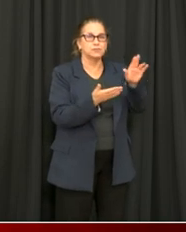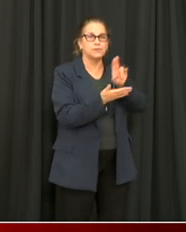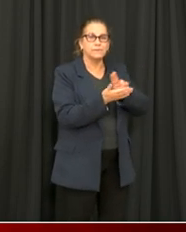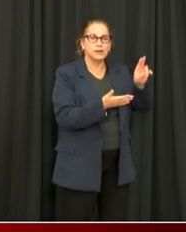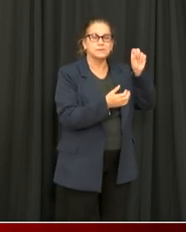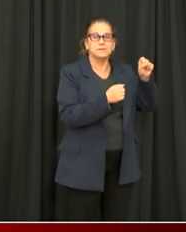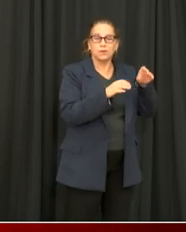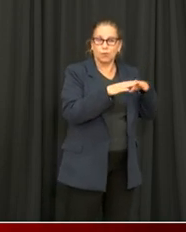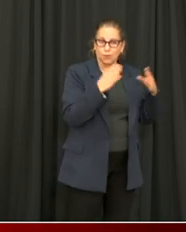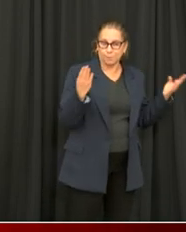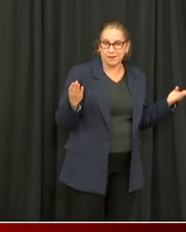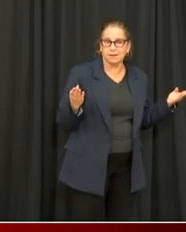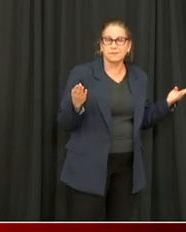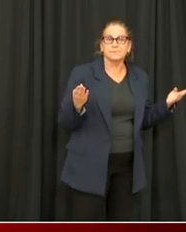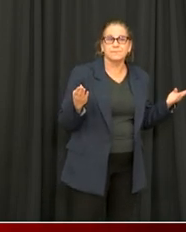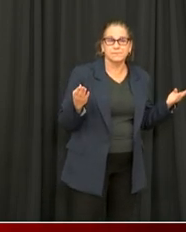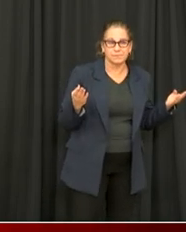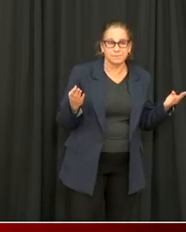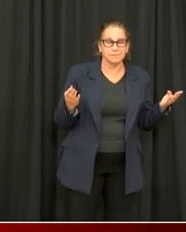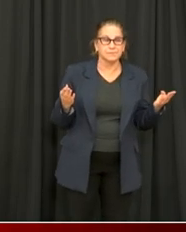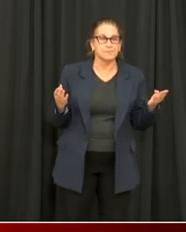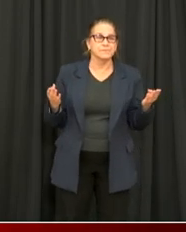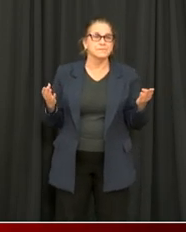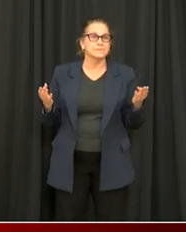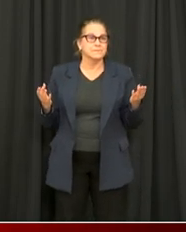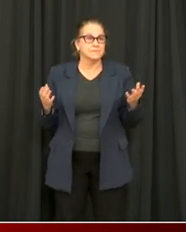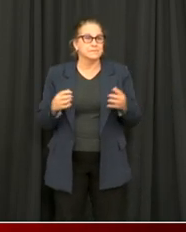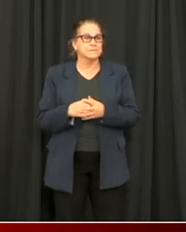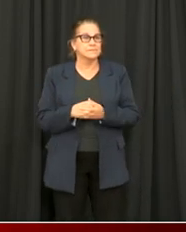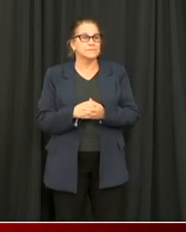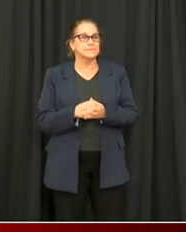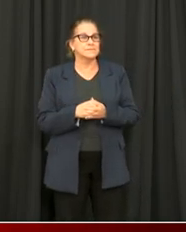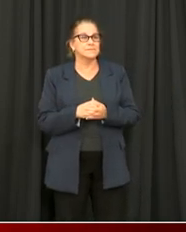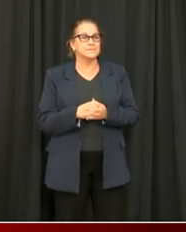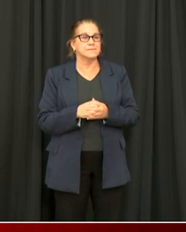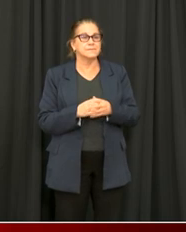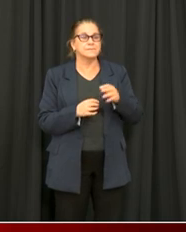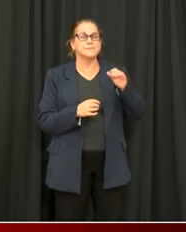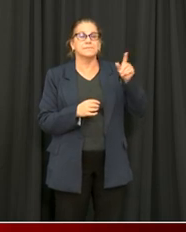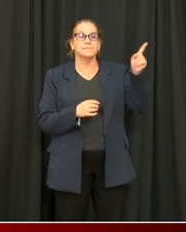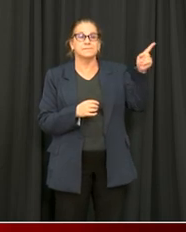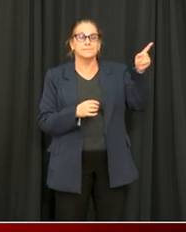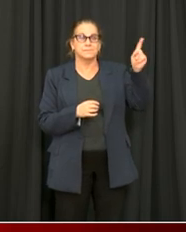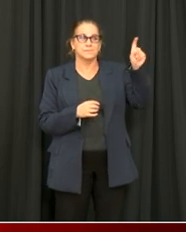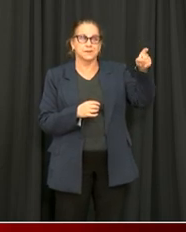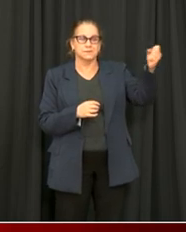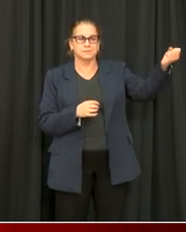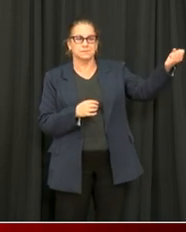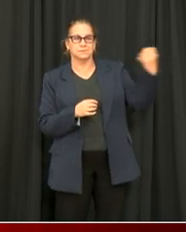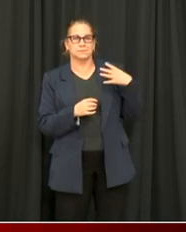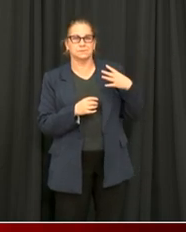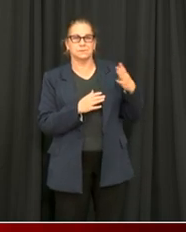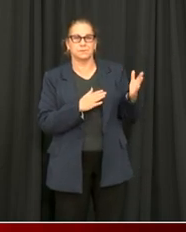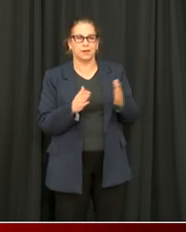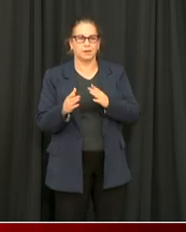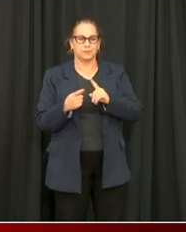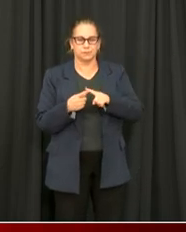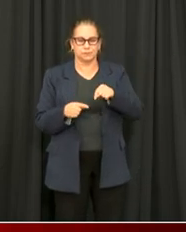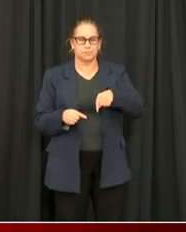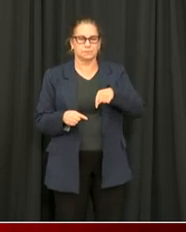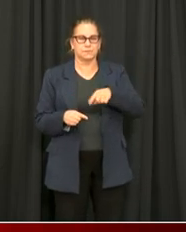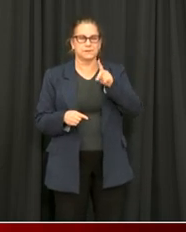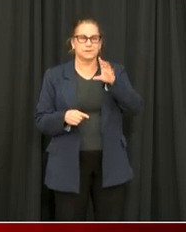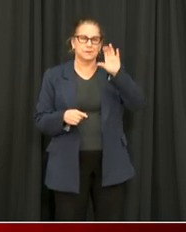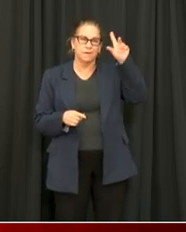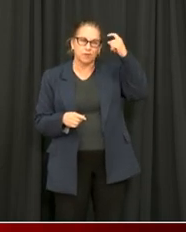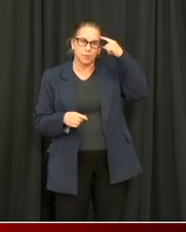when they have submitted a plan to the Office of Planning that has been developed in consultation with the DME